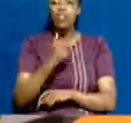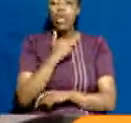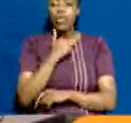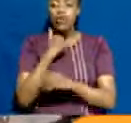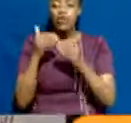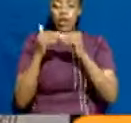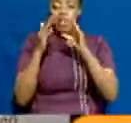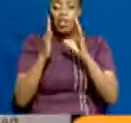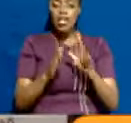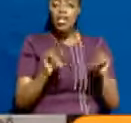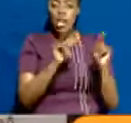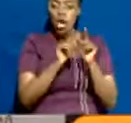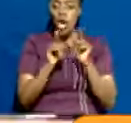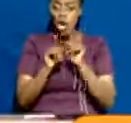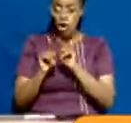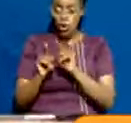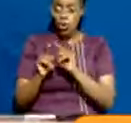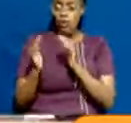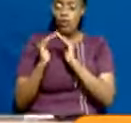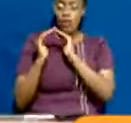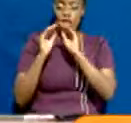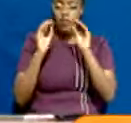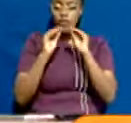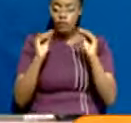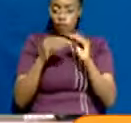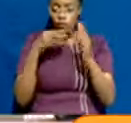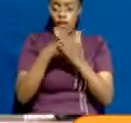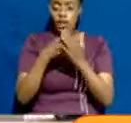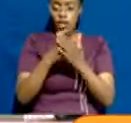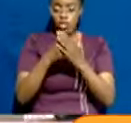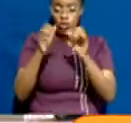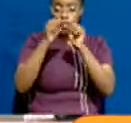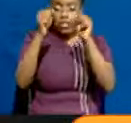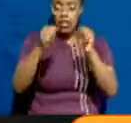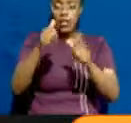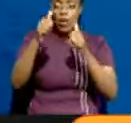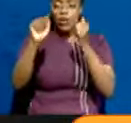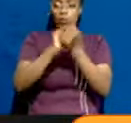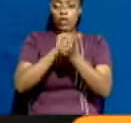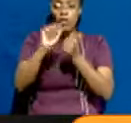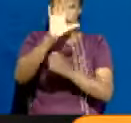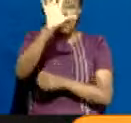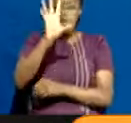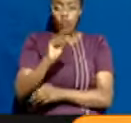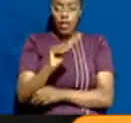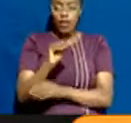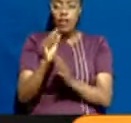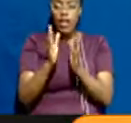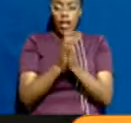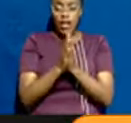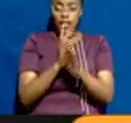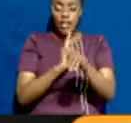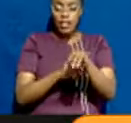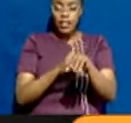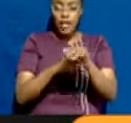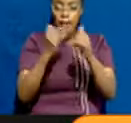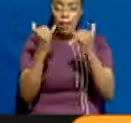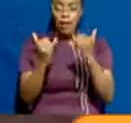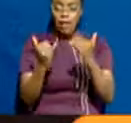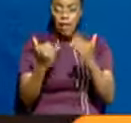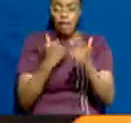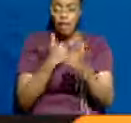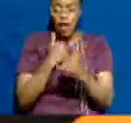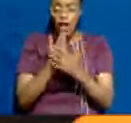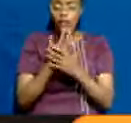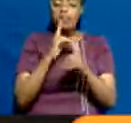the leaders also took issue with the unfair financial system that disenfranchised Africa, as at the moment, the continent has a debt stock